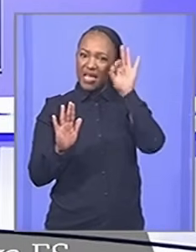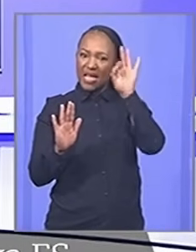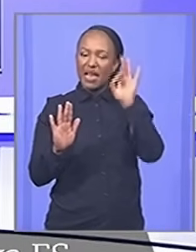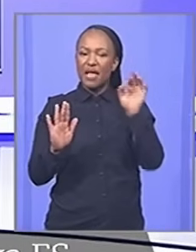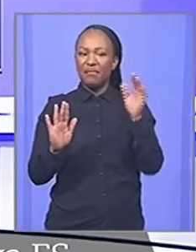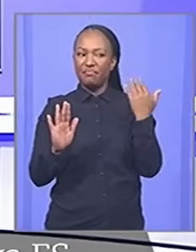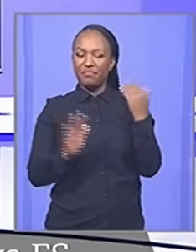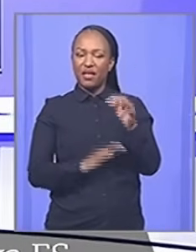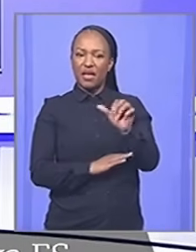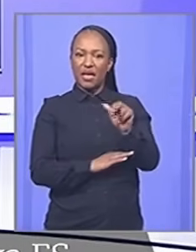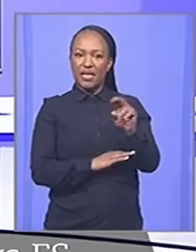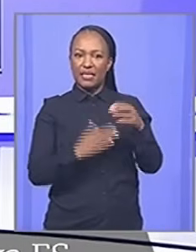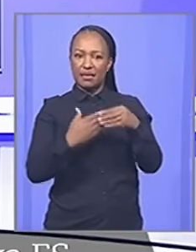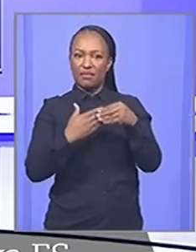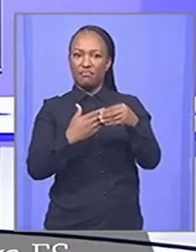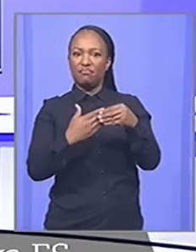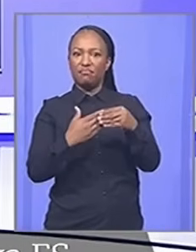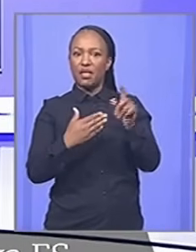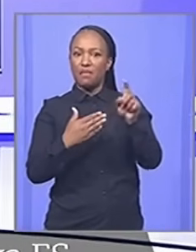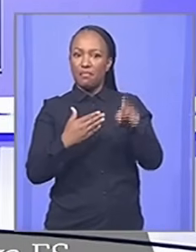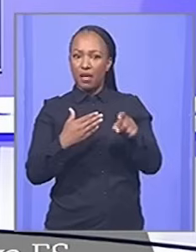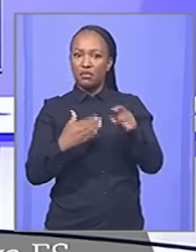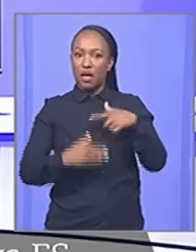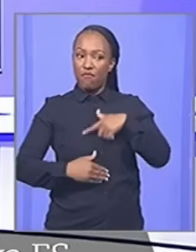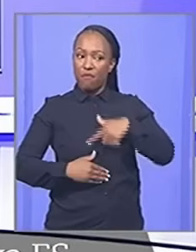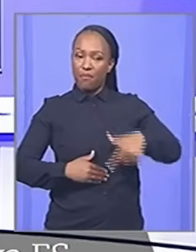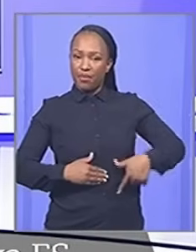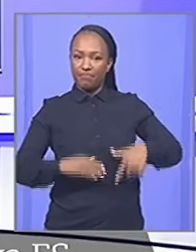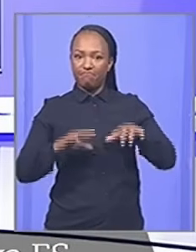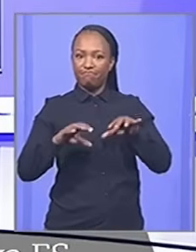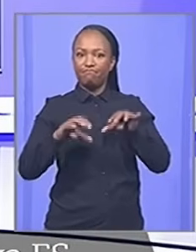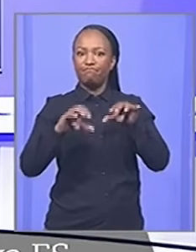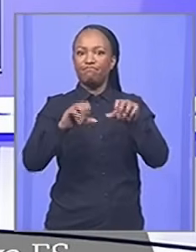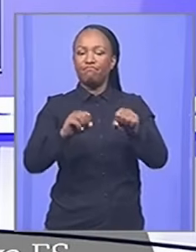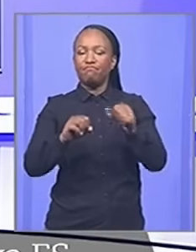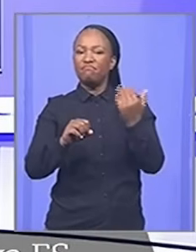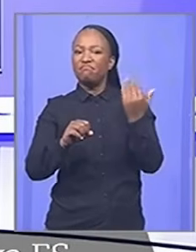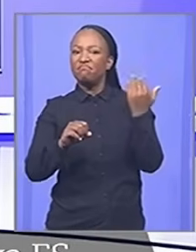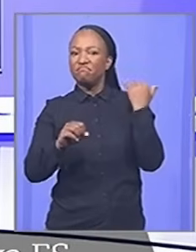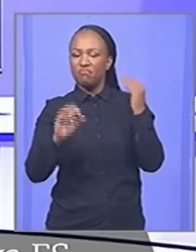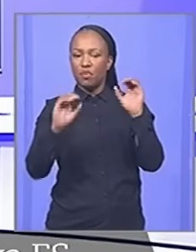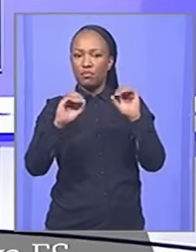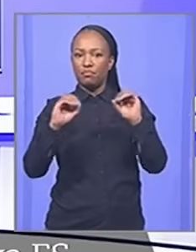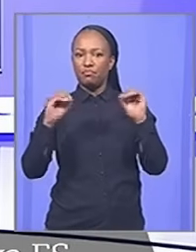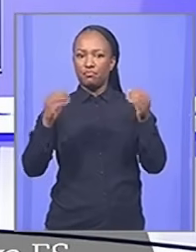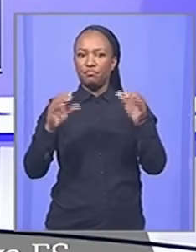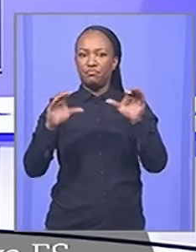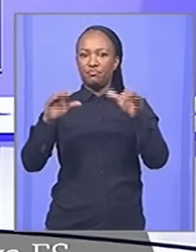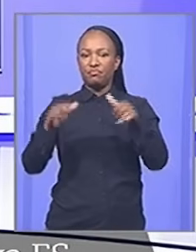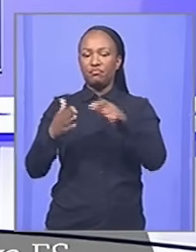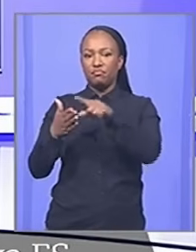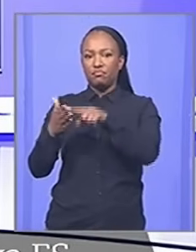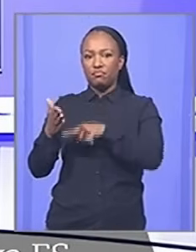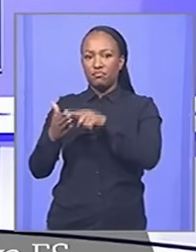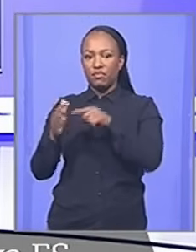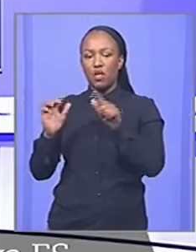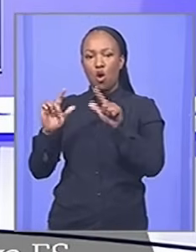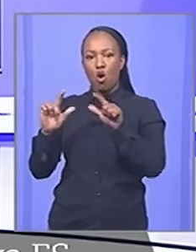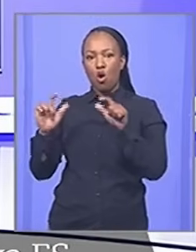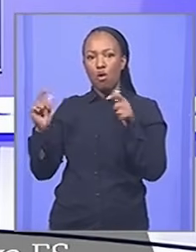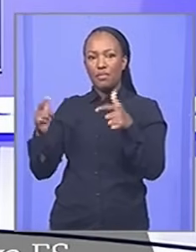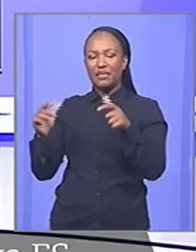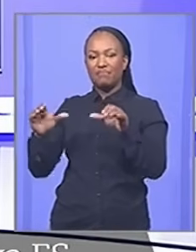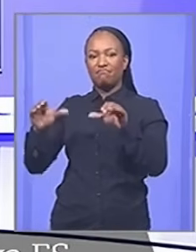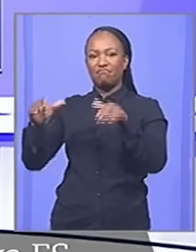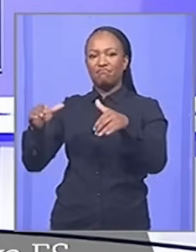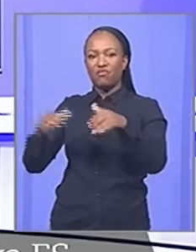etapele ANC le go tšea maemo a bopresidente. Mekgatlo ya ganetše ntšhitše maikutlo ka ga go kgethwa ga maloko a komiti phetiši ya province e mpša.